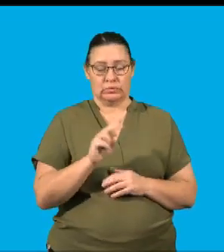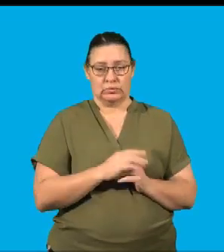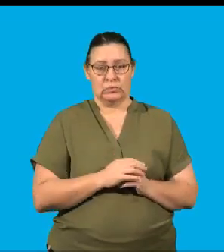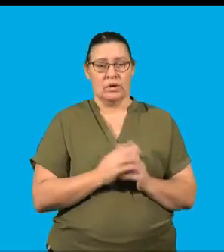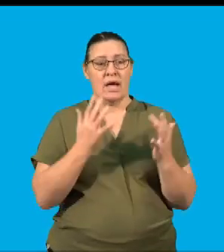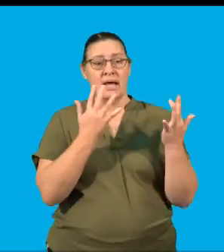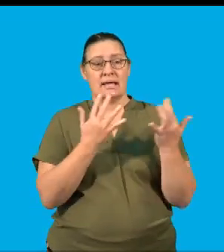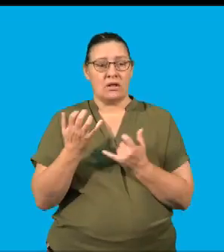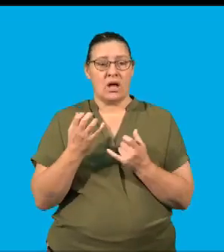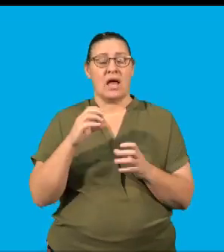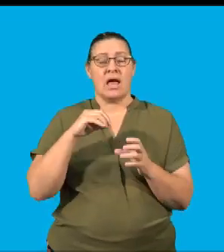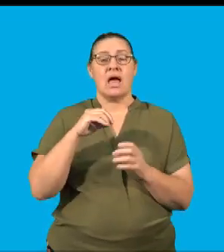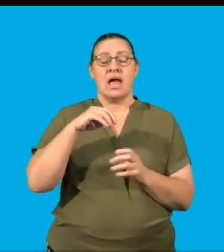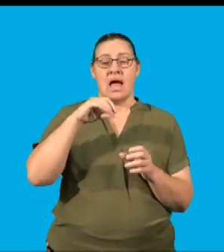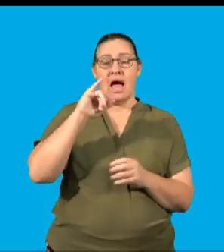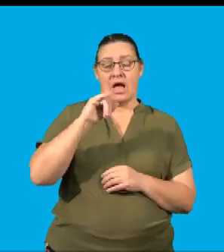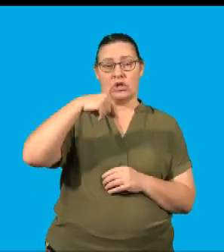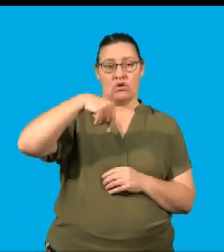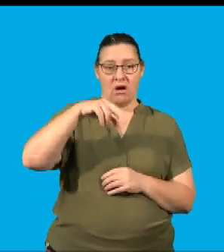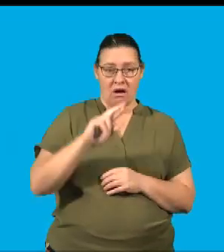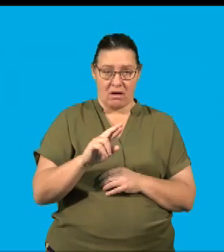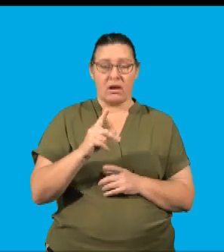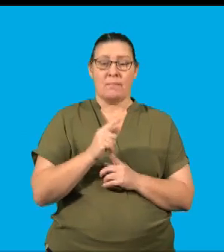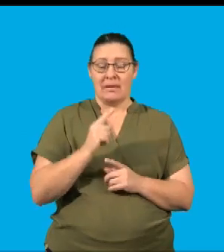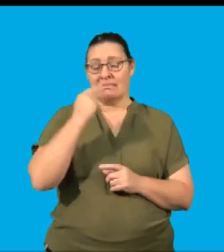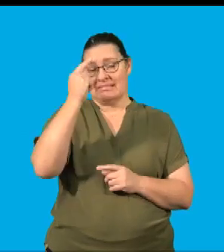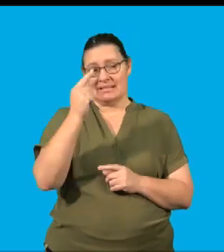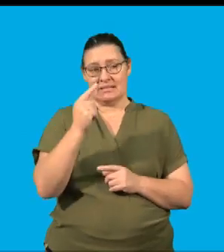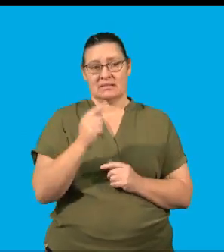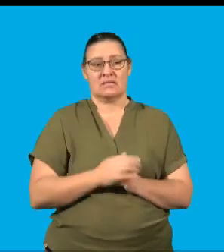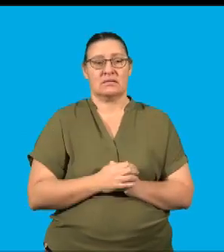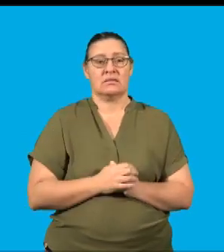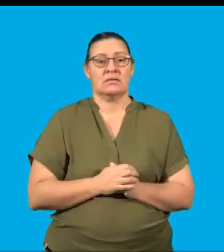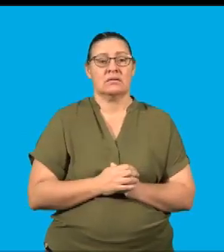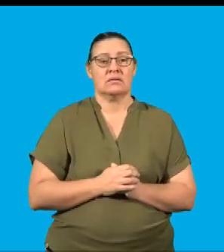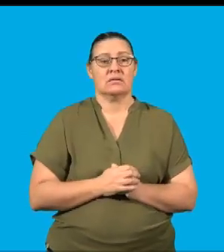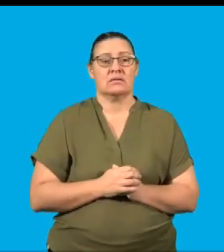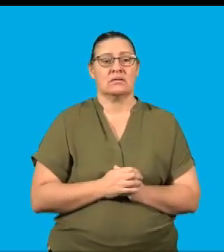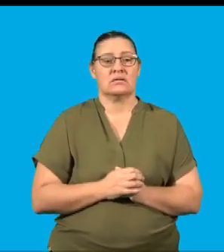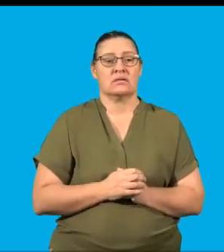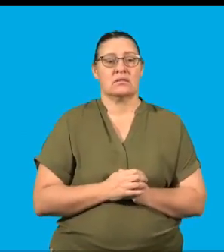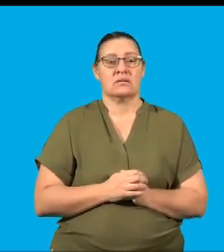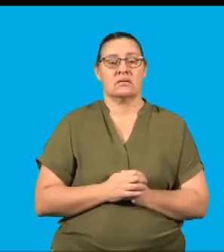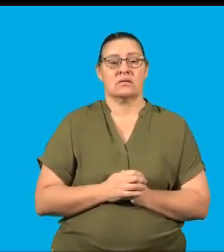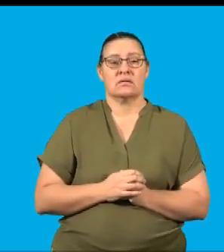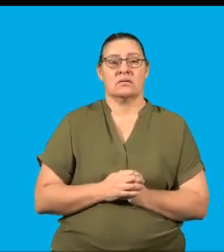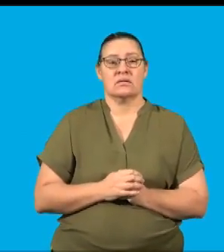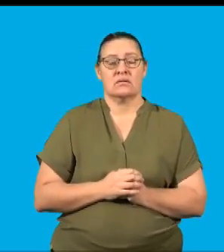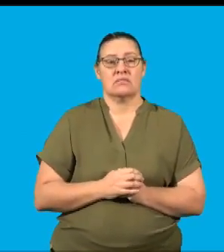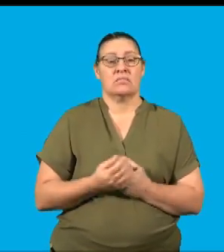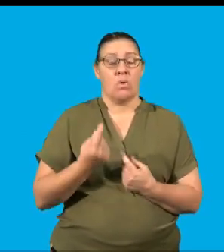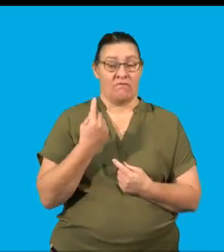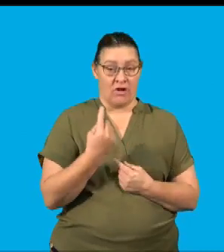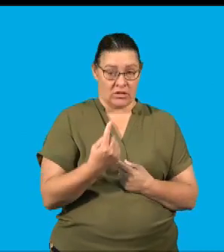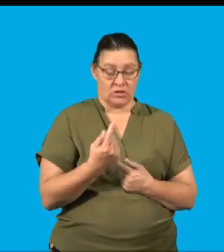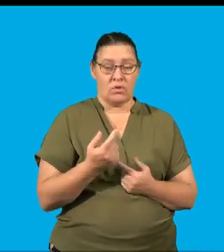4.2, calculate the interquartile range of the above data set. Remember, when you calculate your interquartile